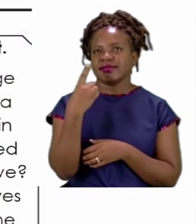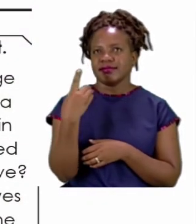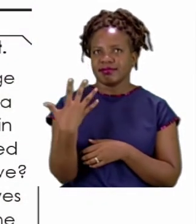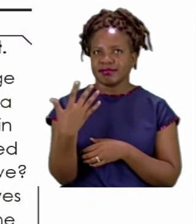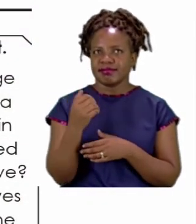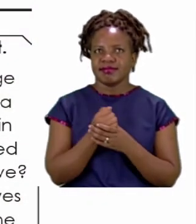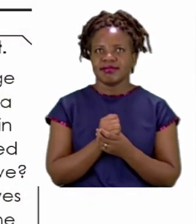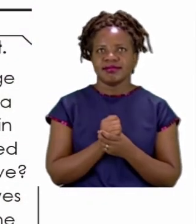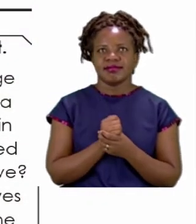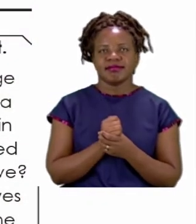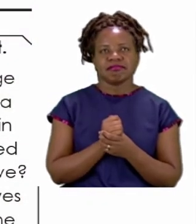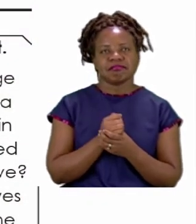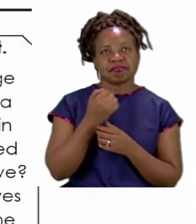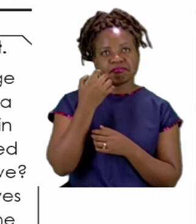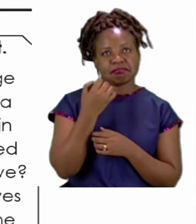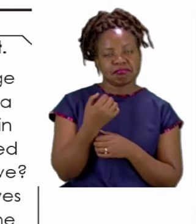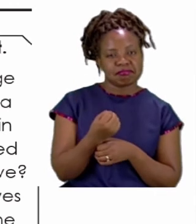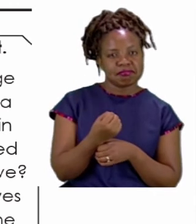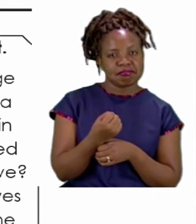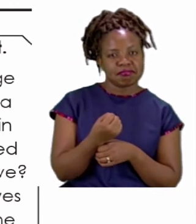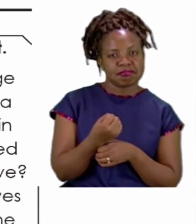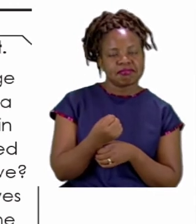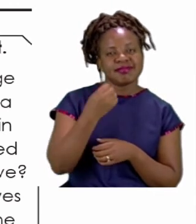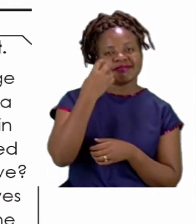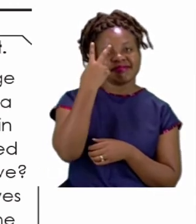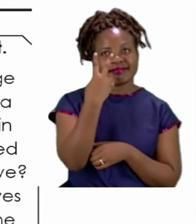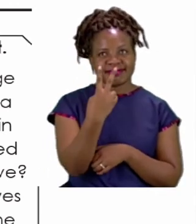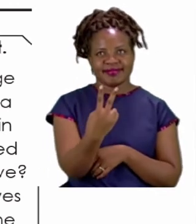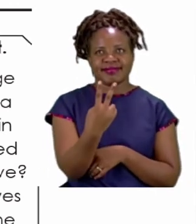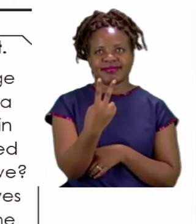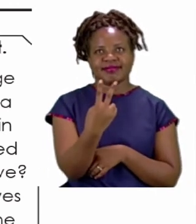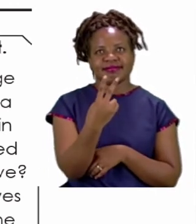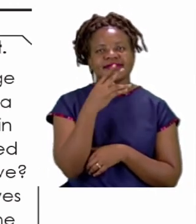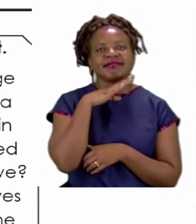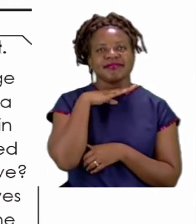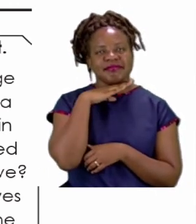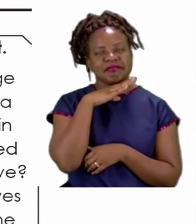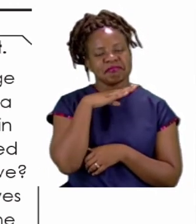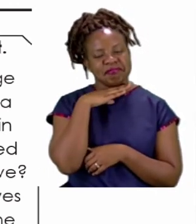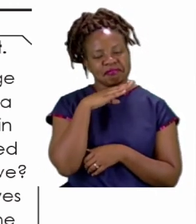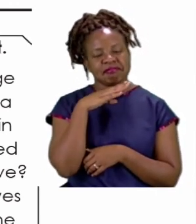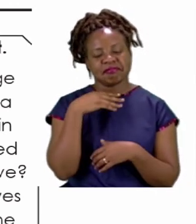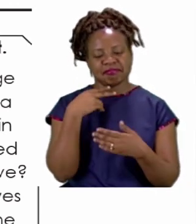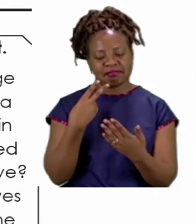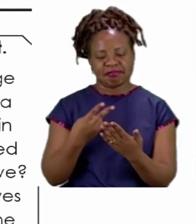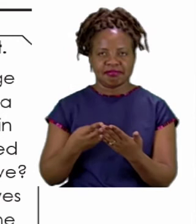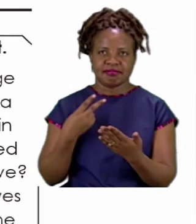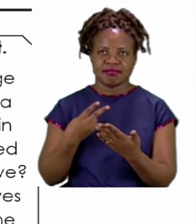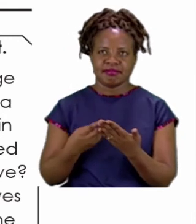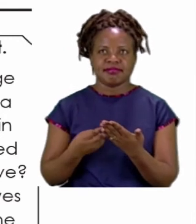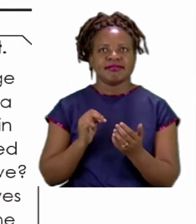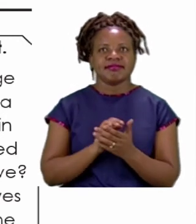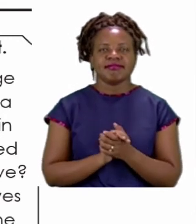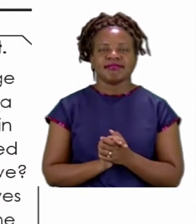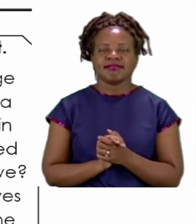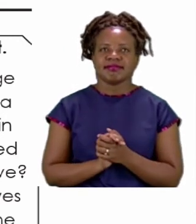not one, but two passages to read. That's right, two. But